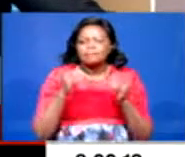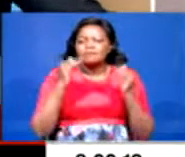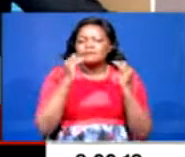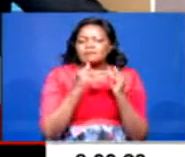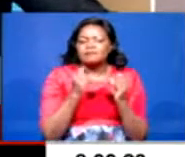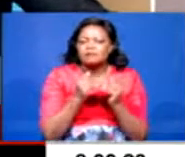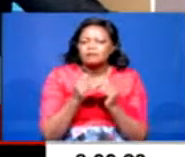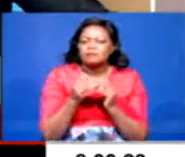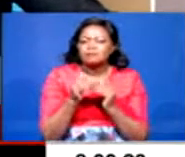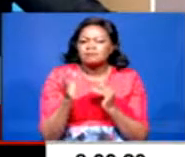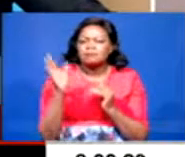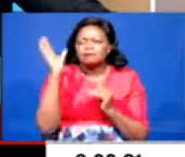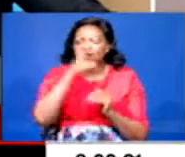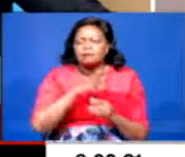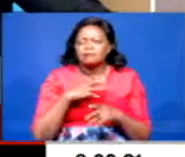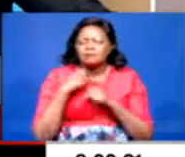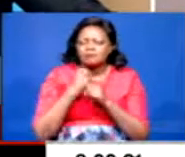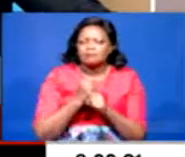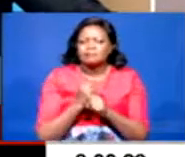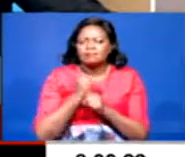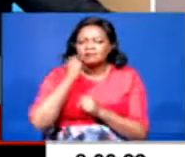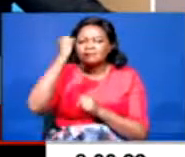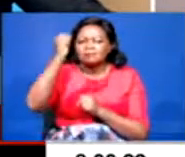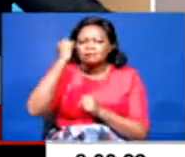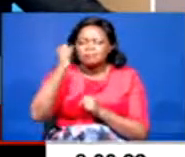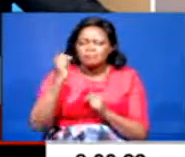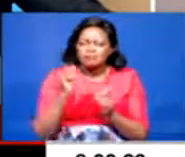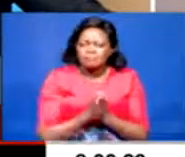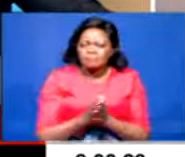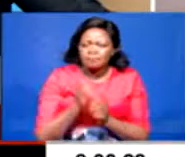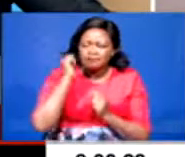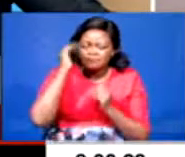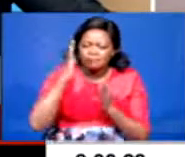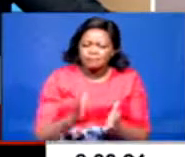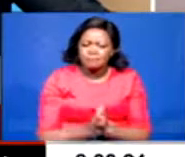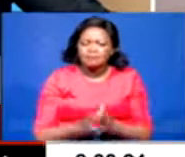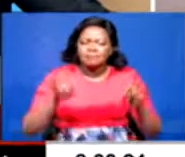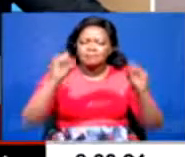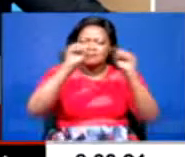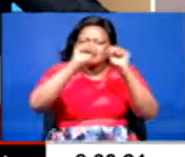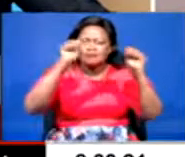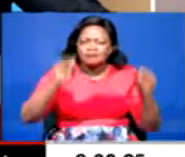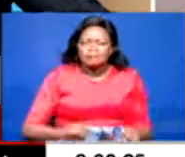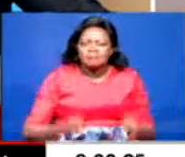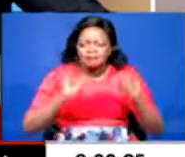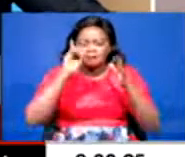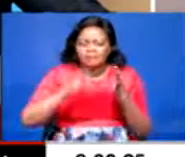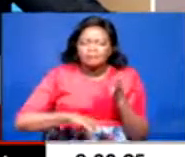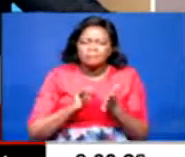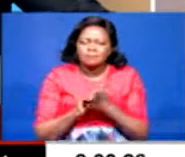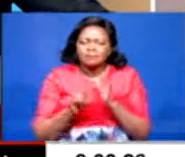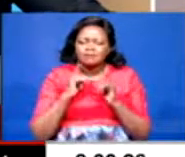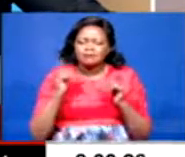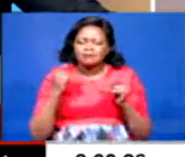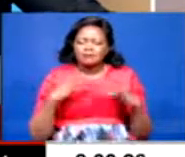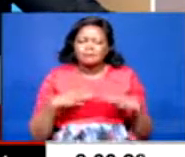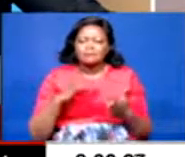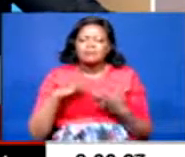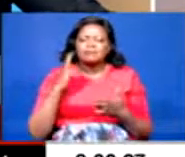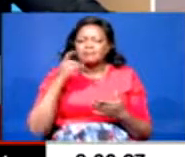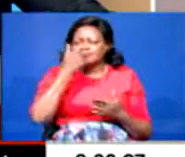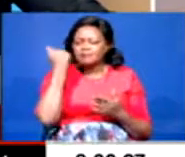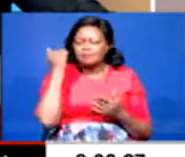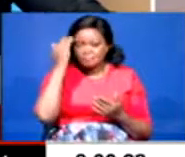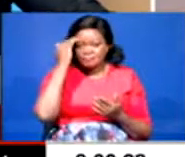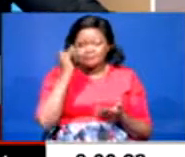and mistrust in our politics, in our politicians, and in our systems, it's important now that they talk to Kenyans a lot more. Because remember,